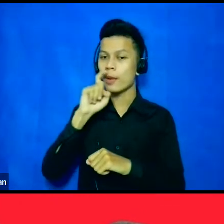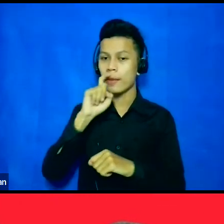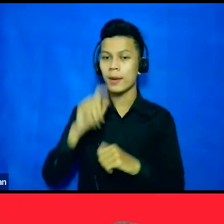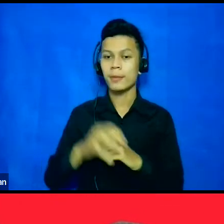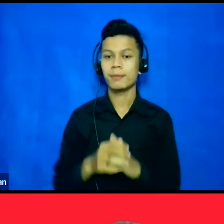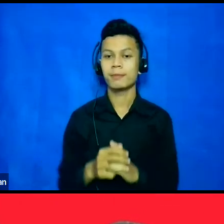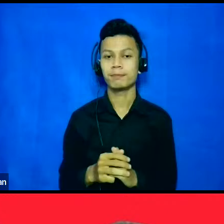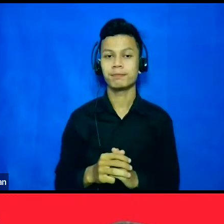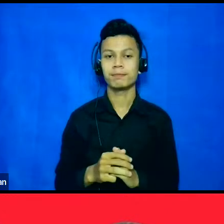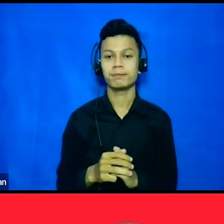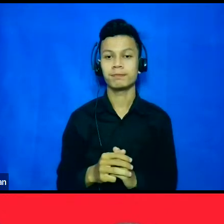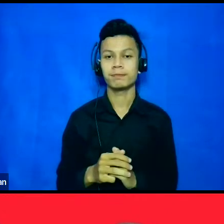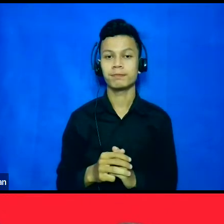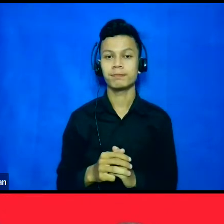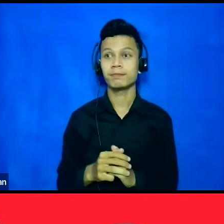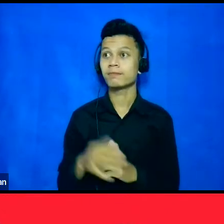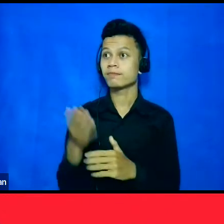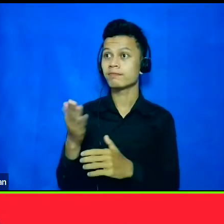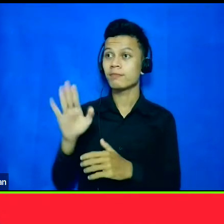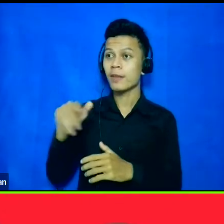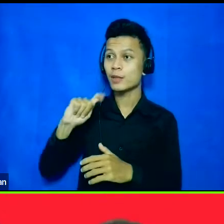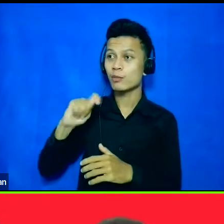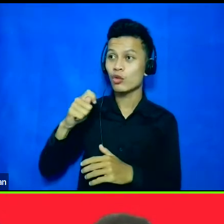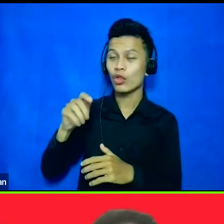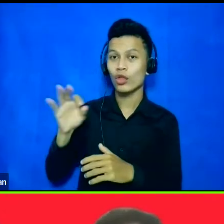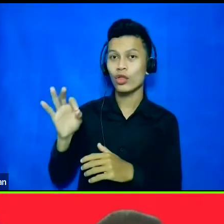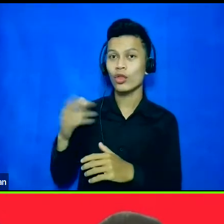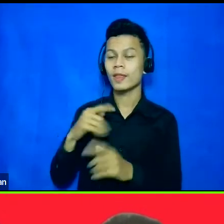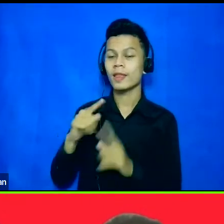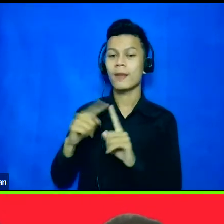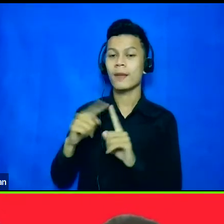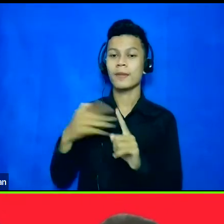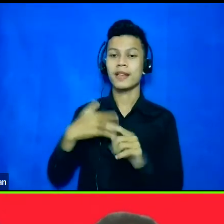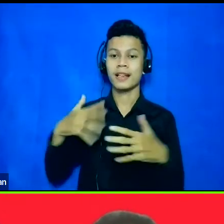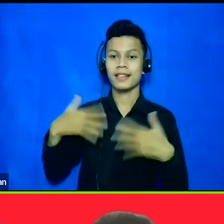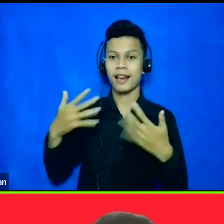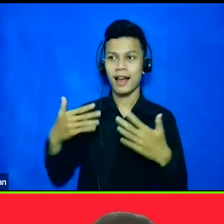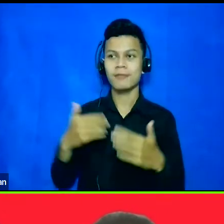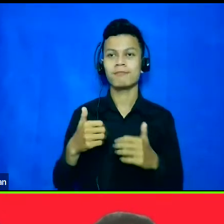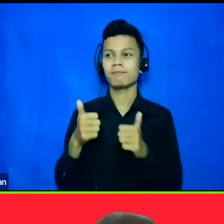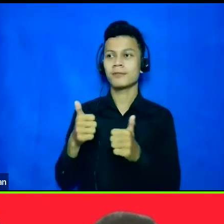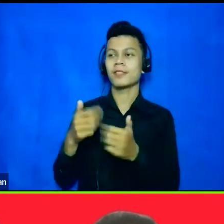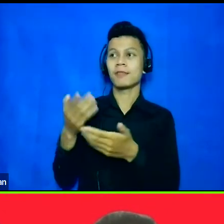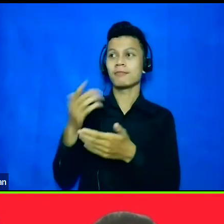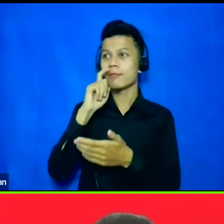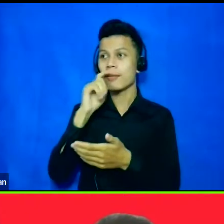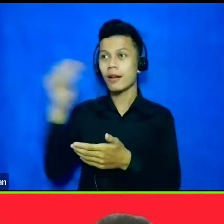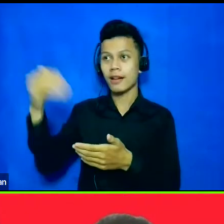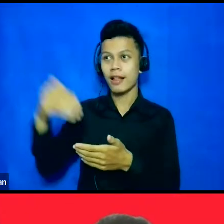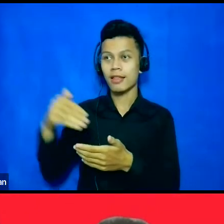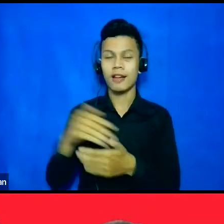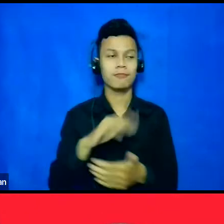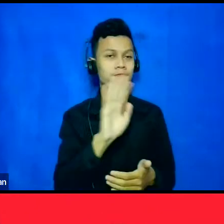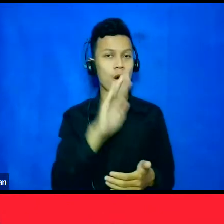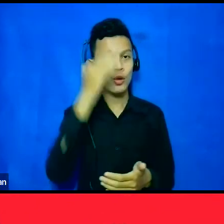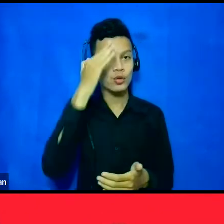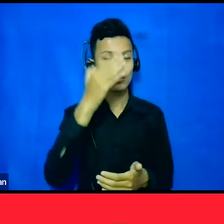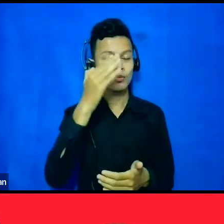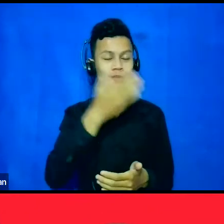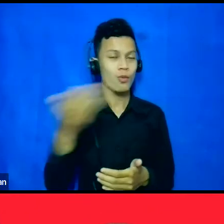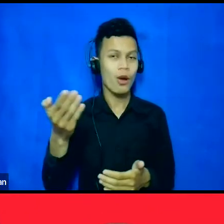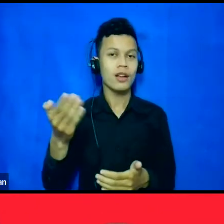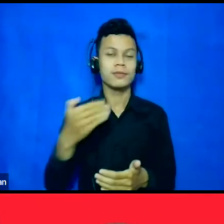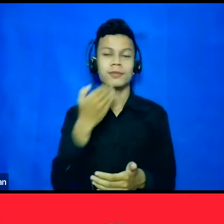You're still on mute, but lovely to have you here, Bapak. Apologies, yes. Hello, everyone. Thank you for having me. Thank you so much,